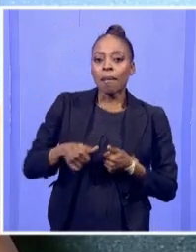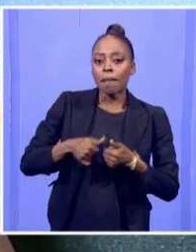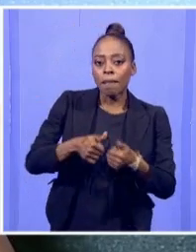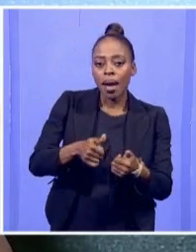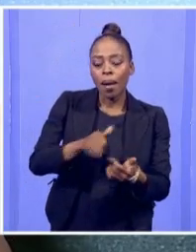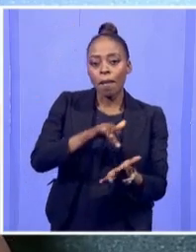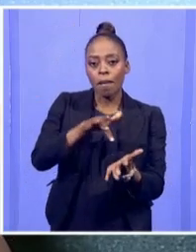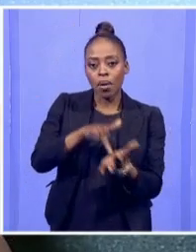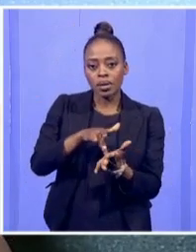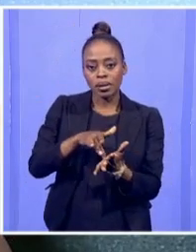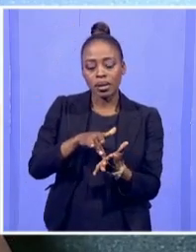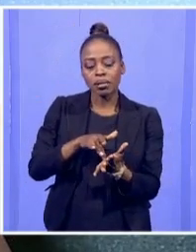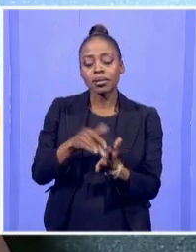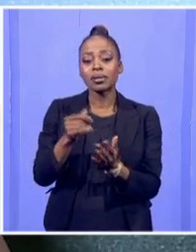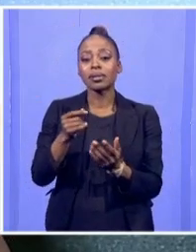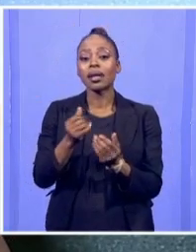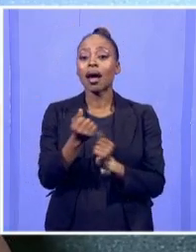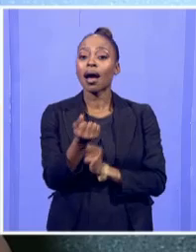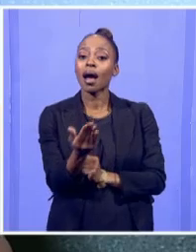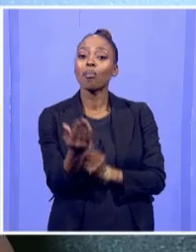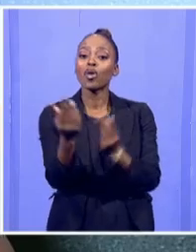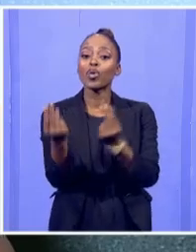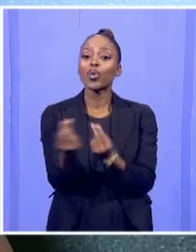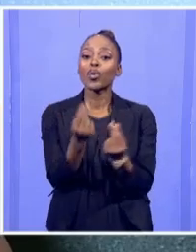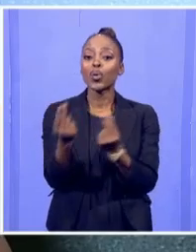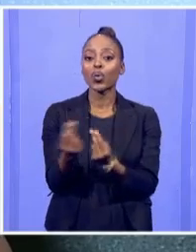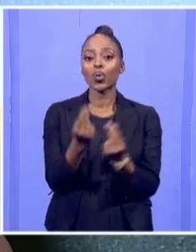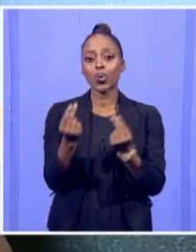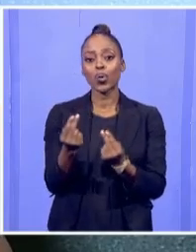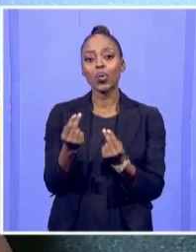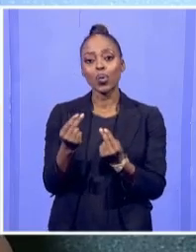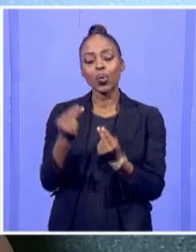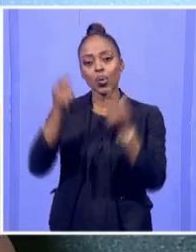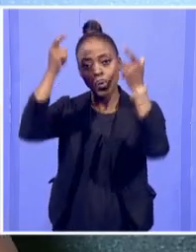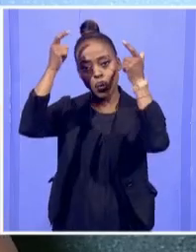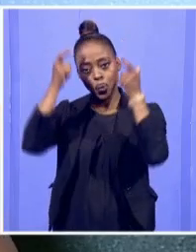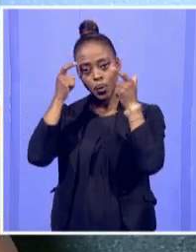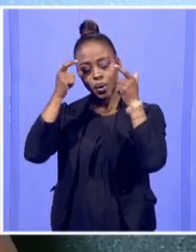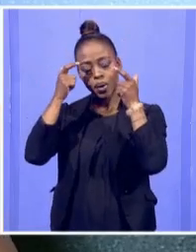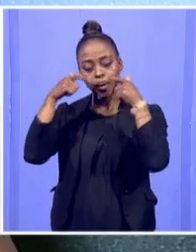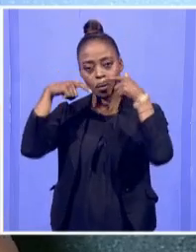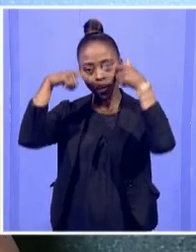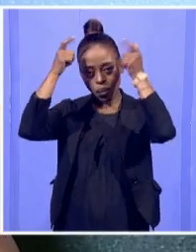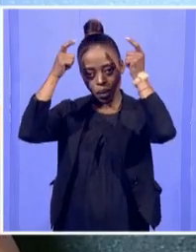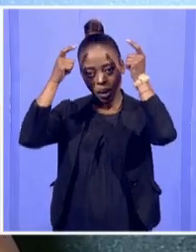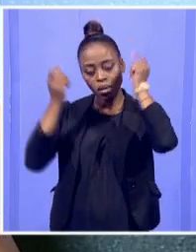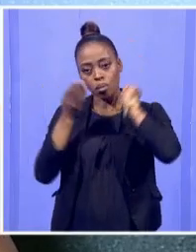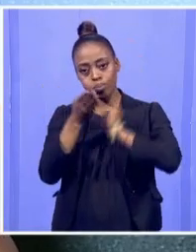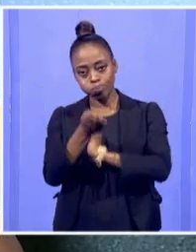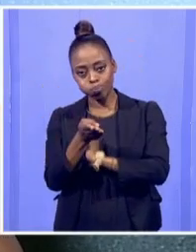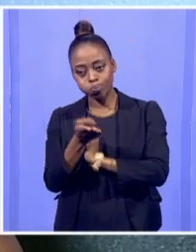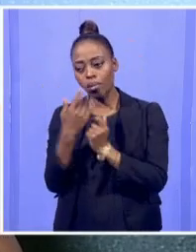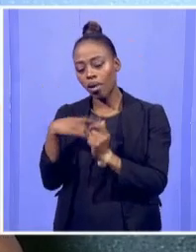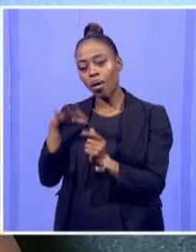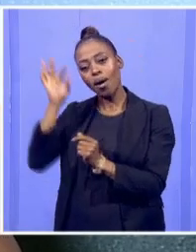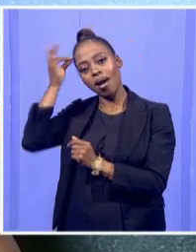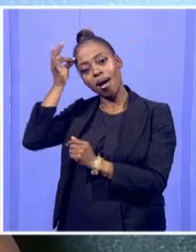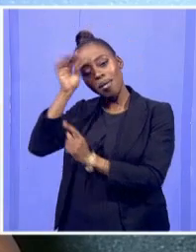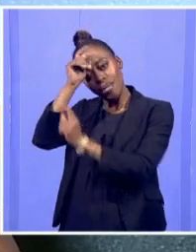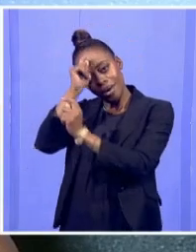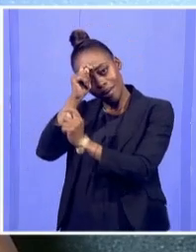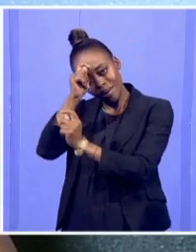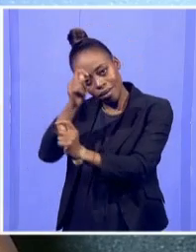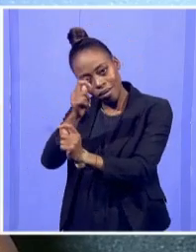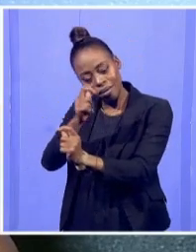was done, when that application was done, they had a queen on the throne. So when government recognized this a monarchy